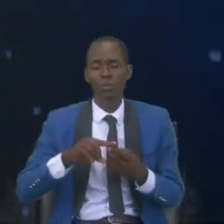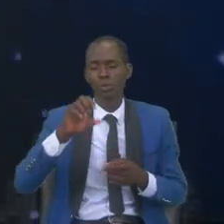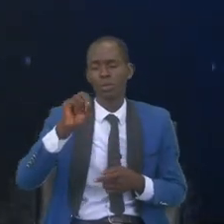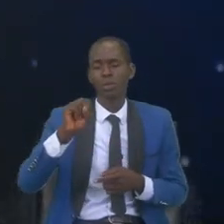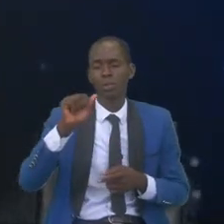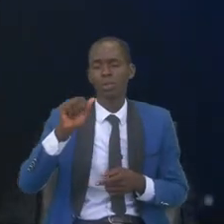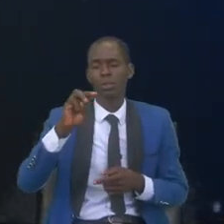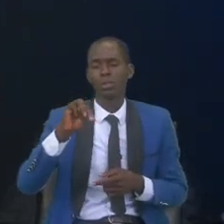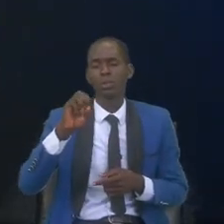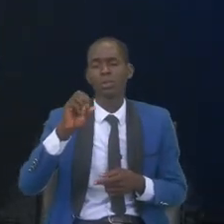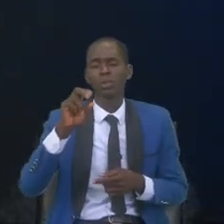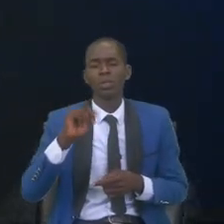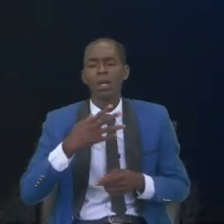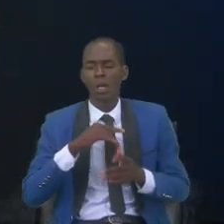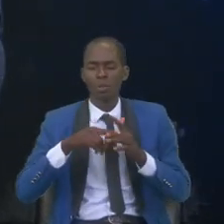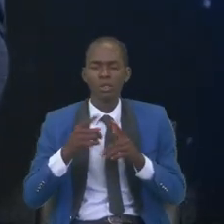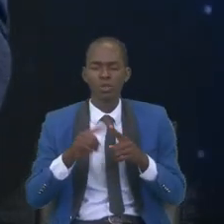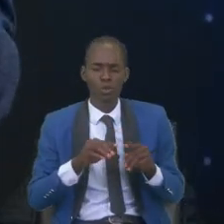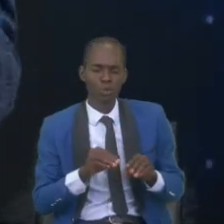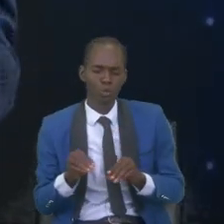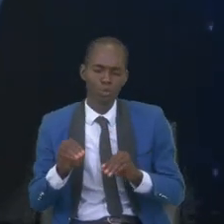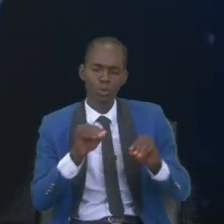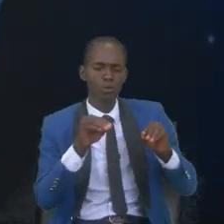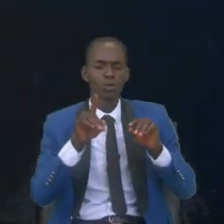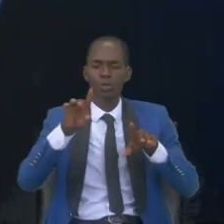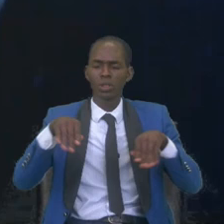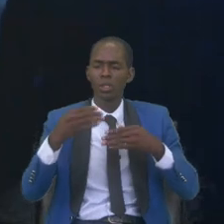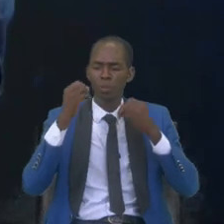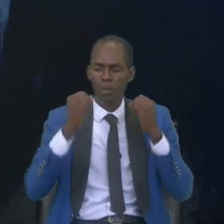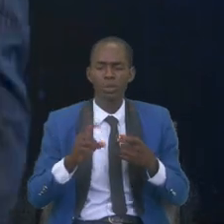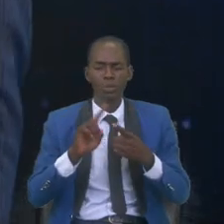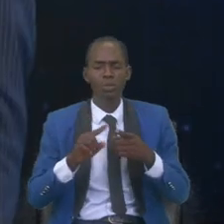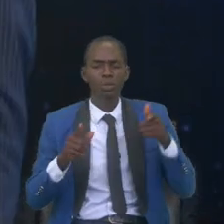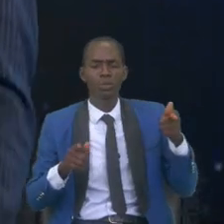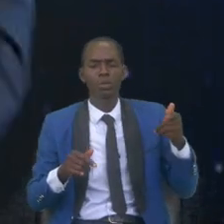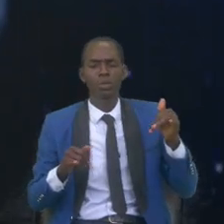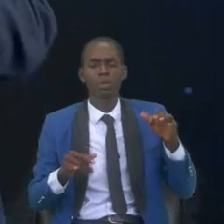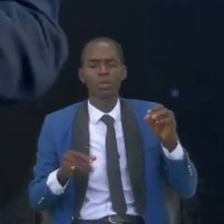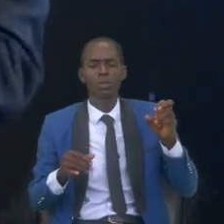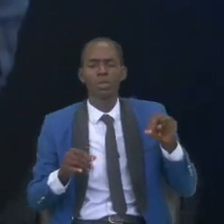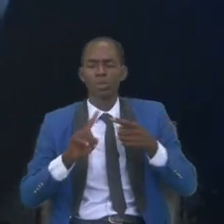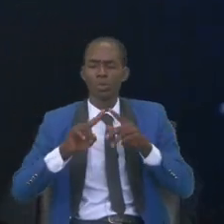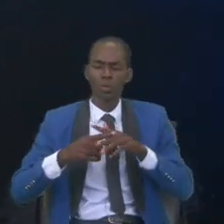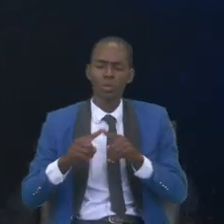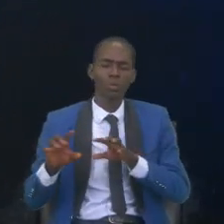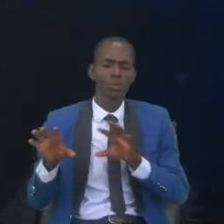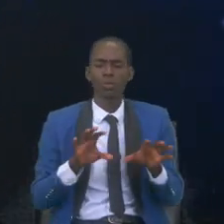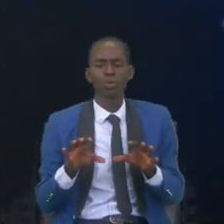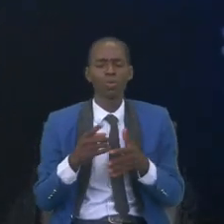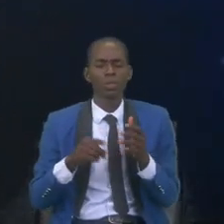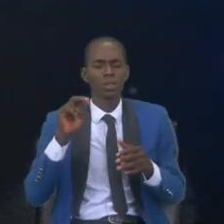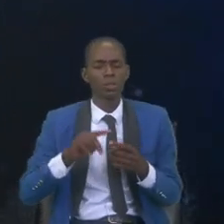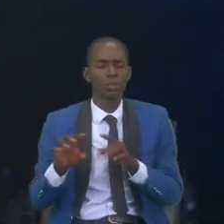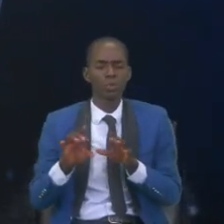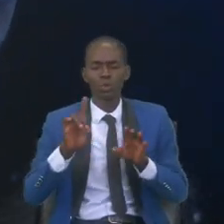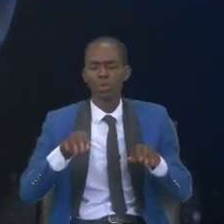move in the field. You empowered Gideon. He began to do what you called him to do, and you empowered Philip. He was not even